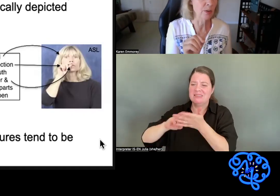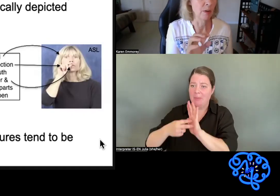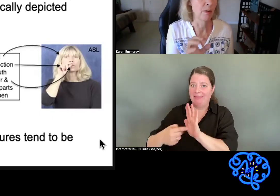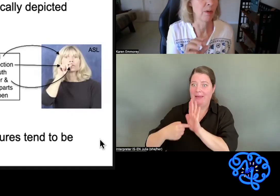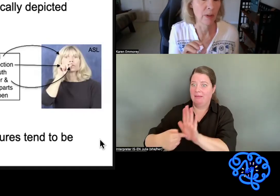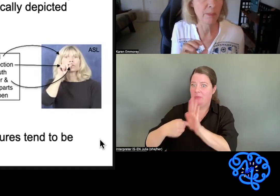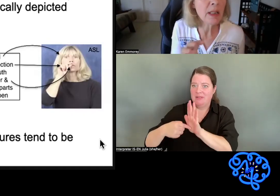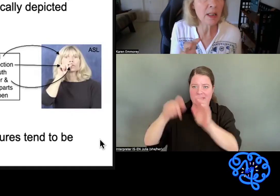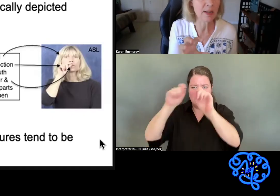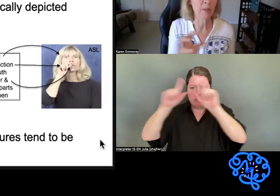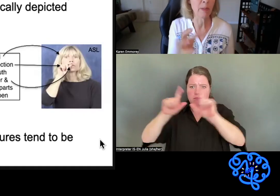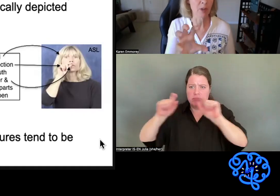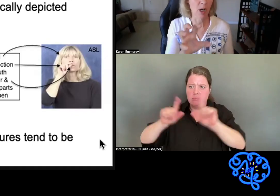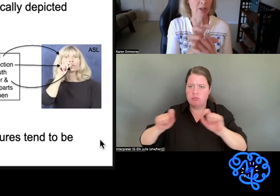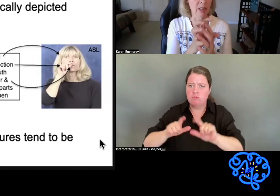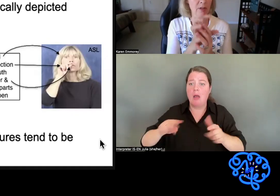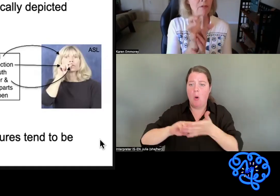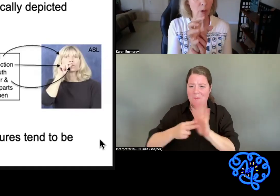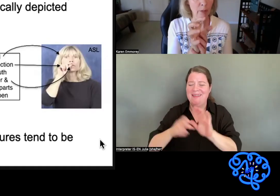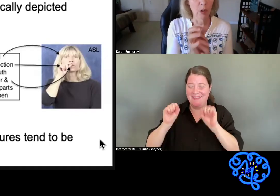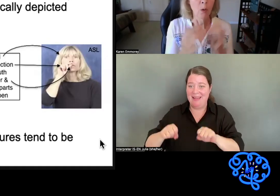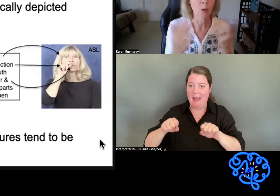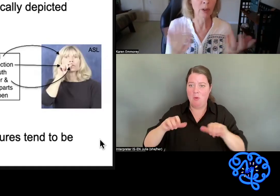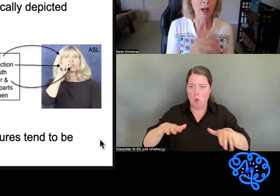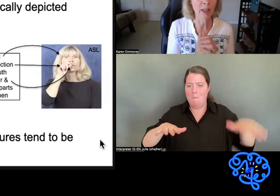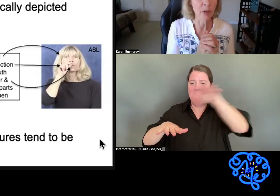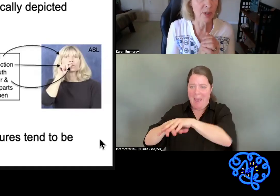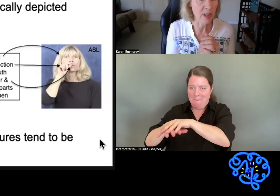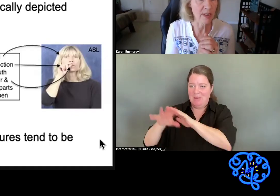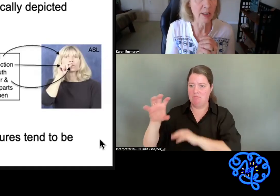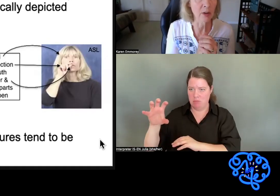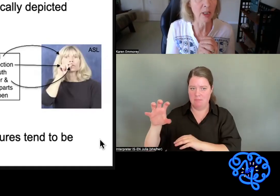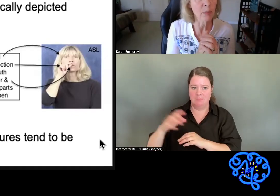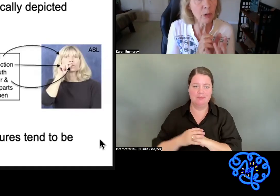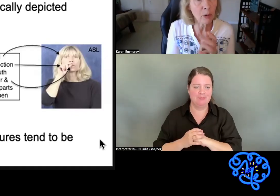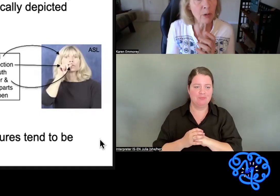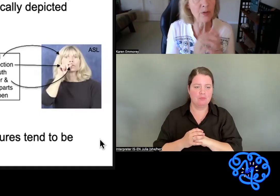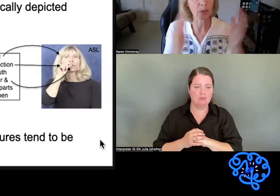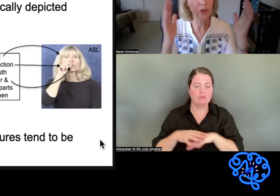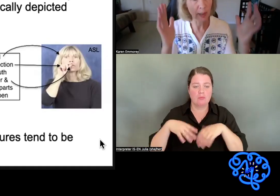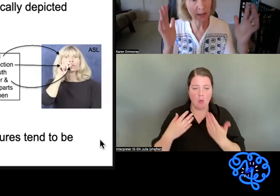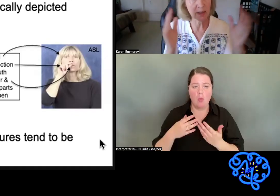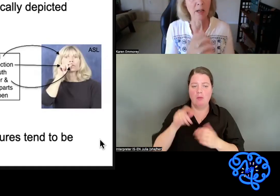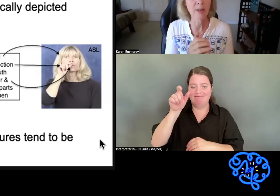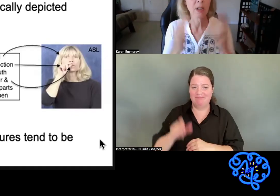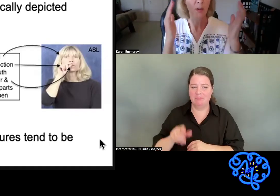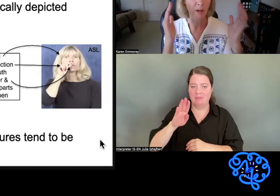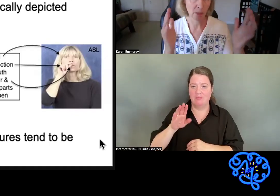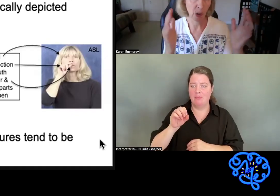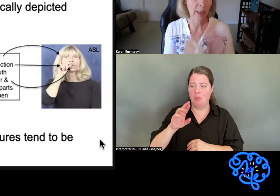representations or meanings can be mapped onto this form. Or Kalle Borstel's nice study looking at plurals or two-handed